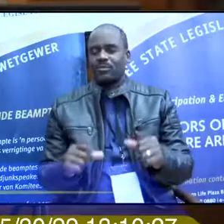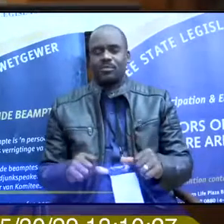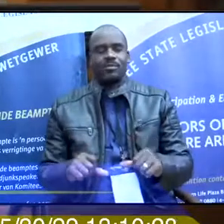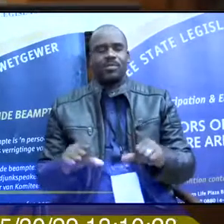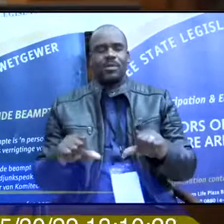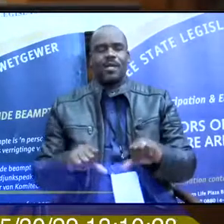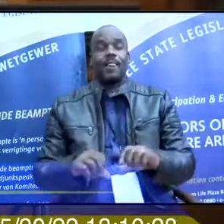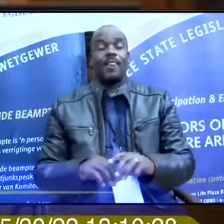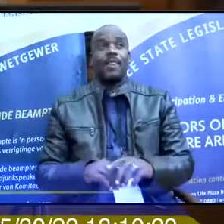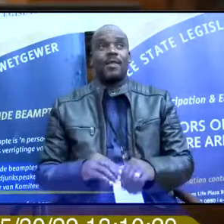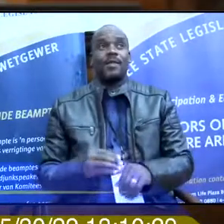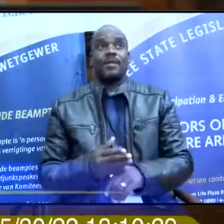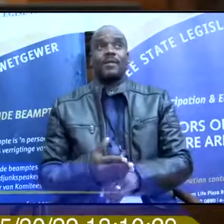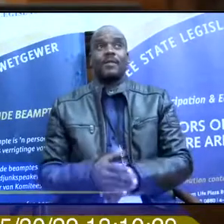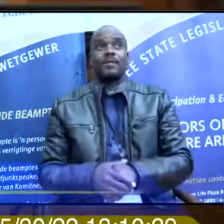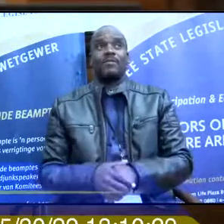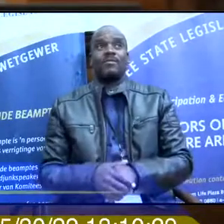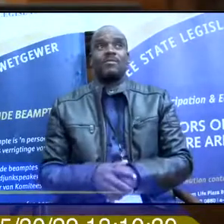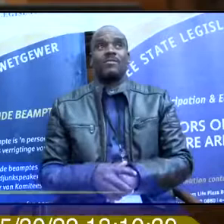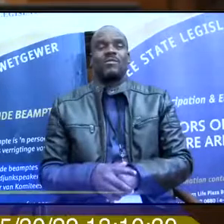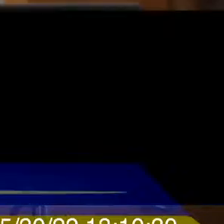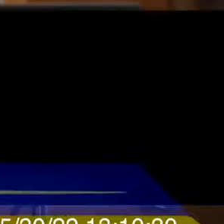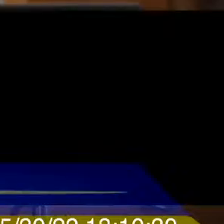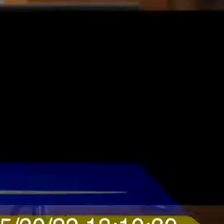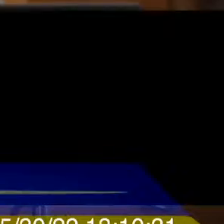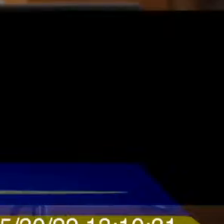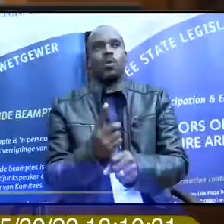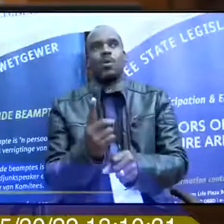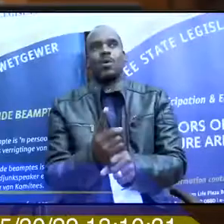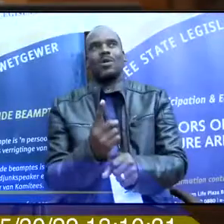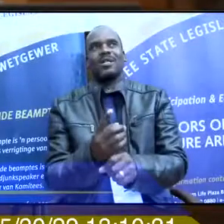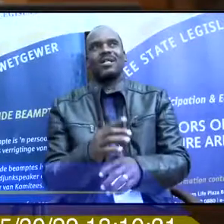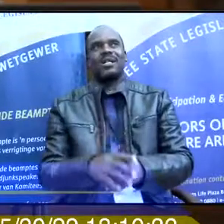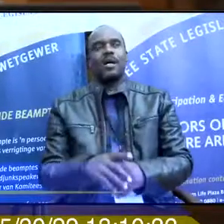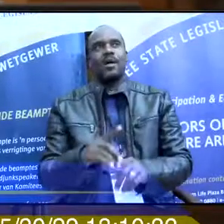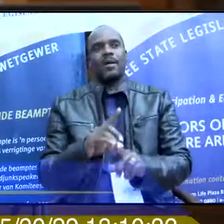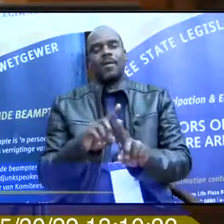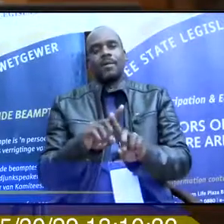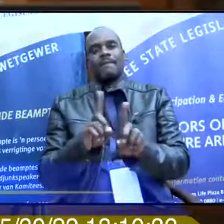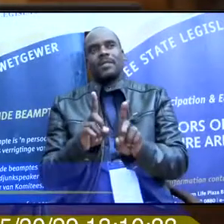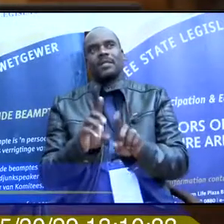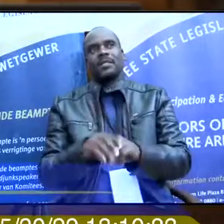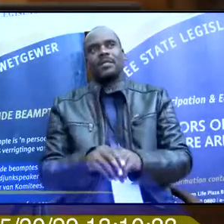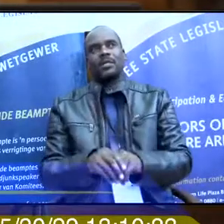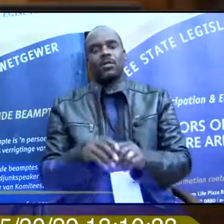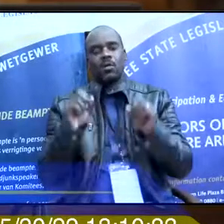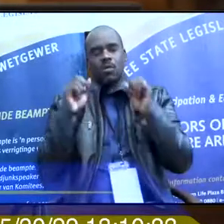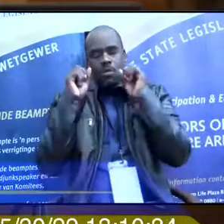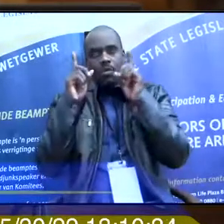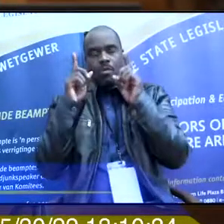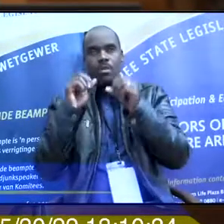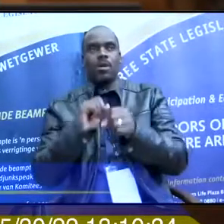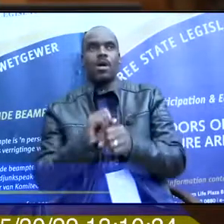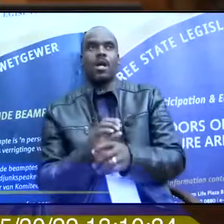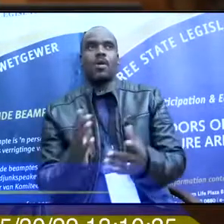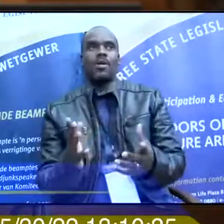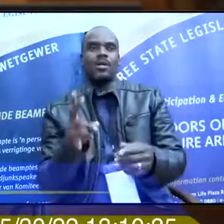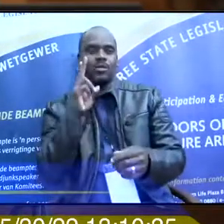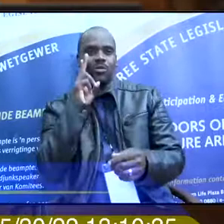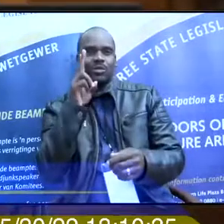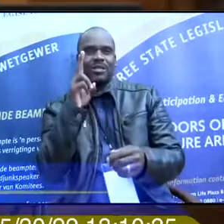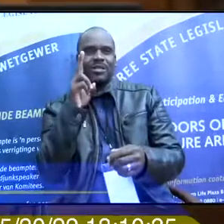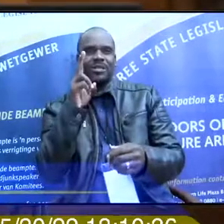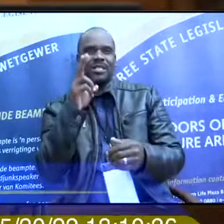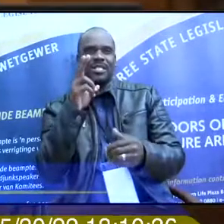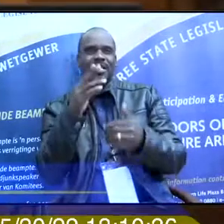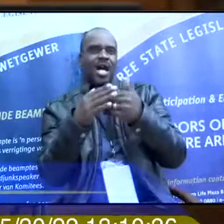giving ppe contracts and all of those things now covert opened our eyes to see how far we lag